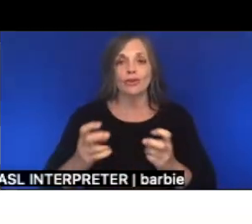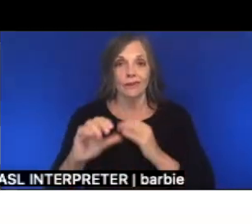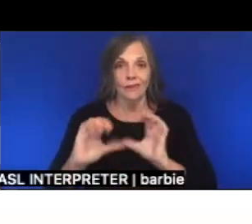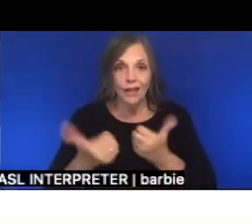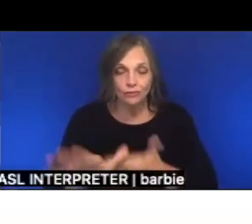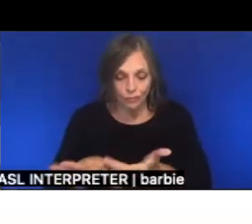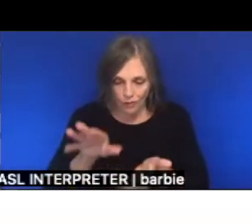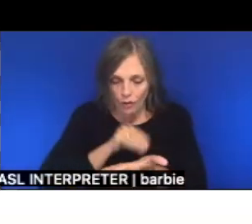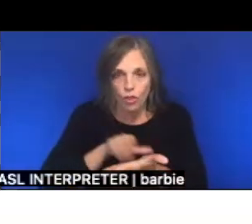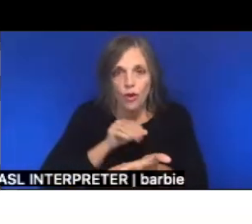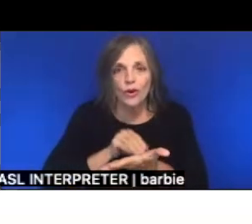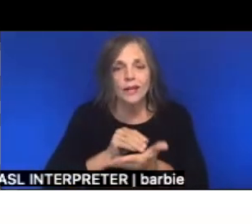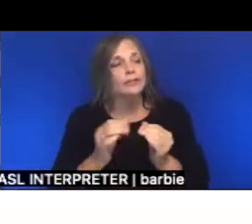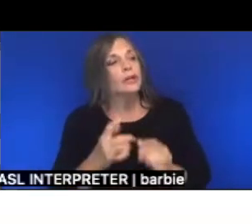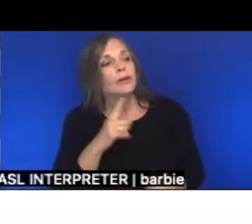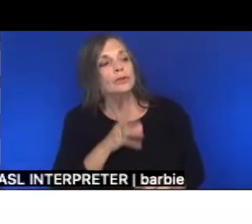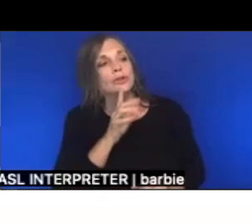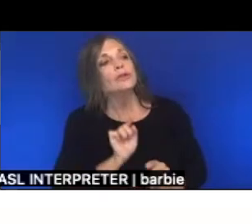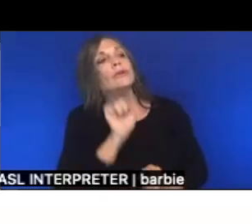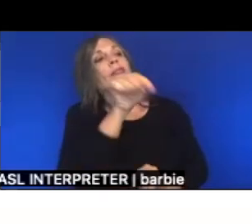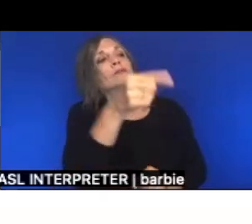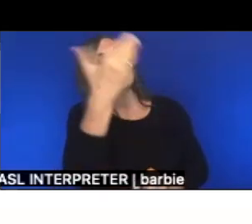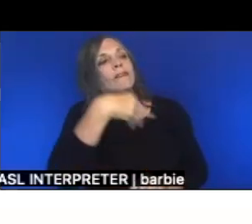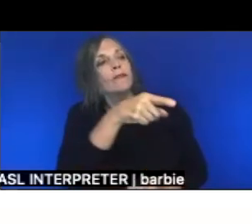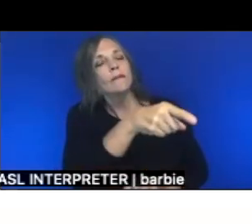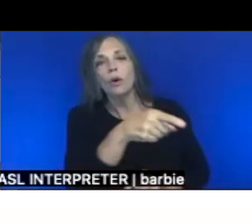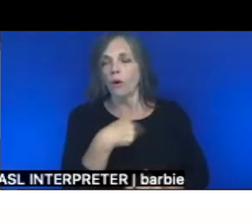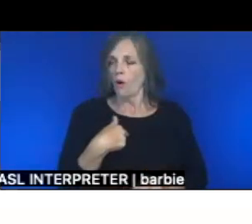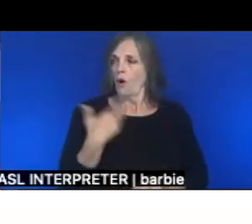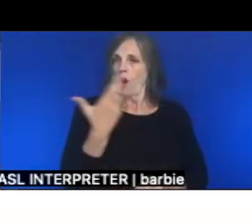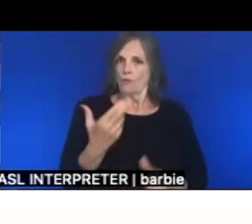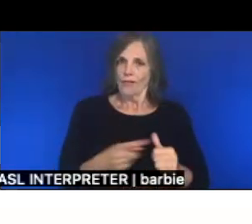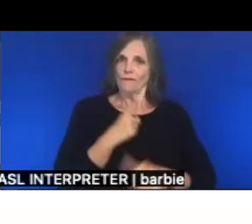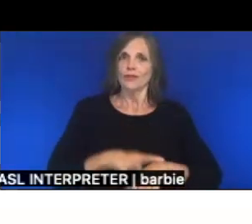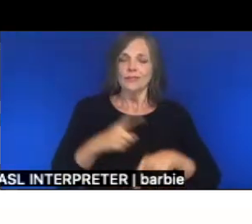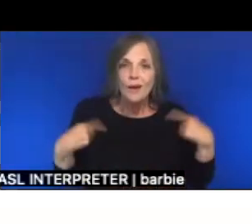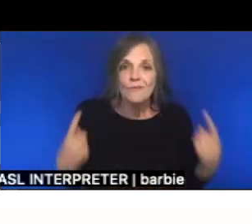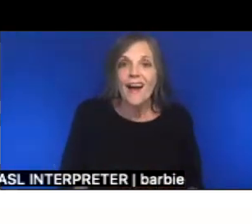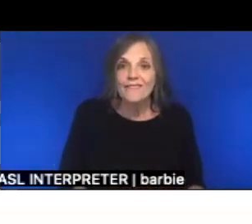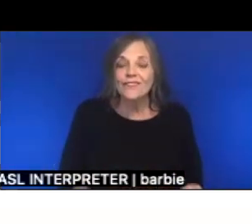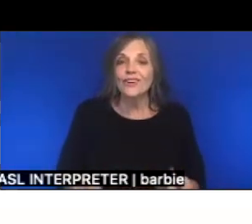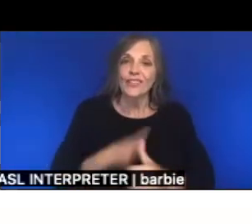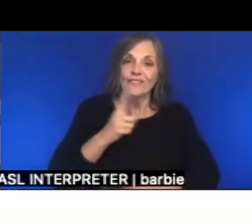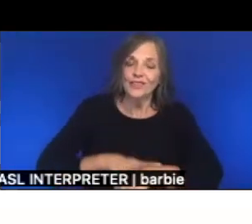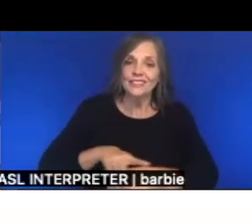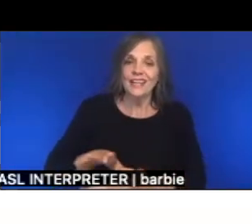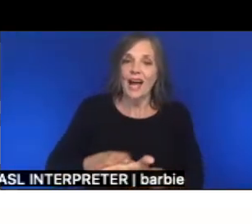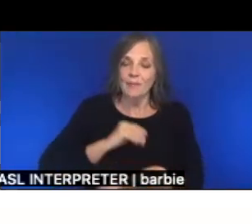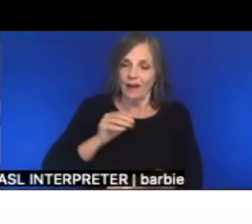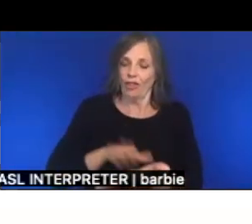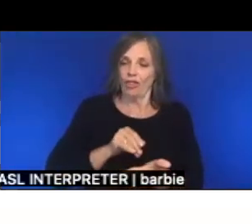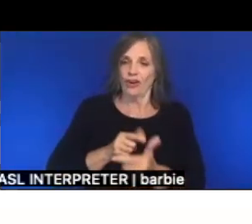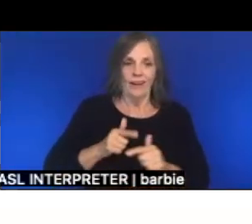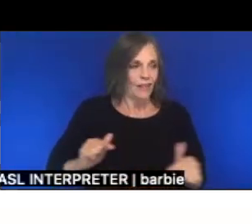talk with the person in front of you. And I realized it was the first ever language classroom where we,